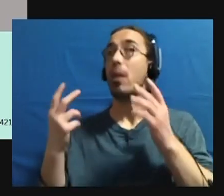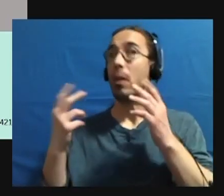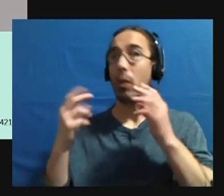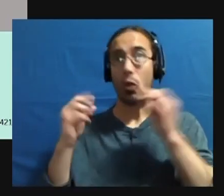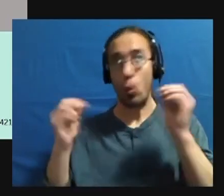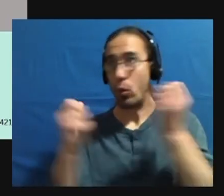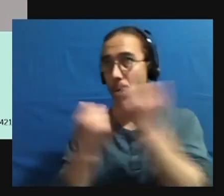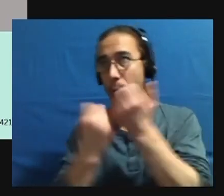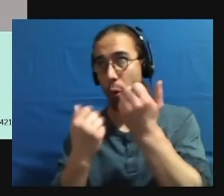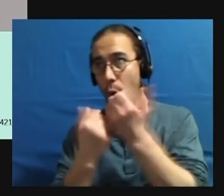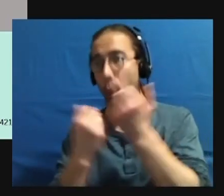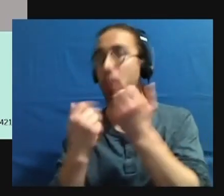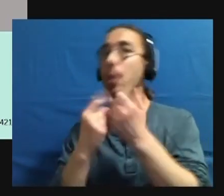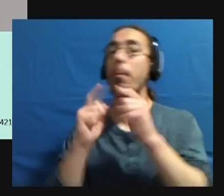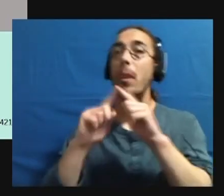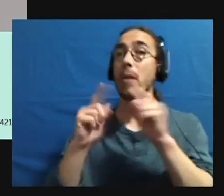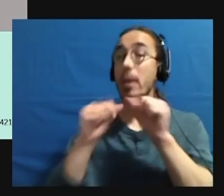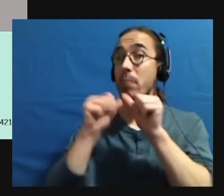Yes.